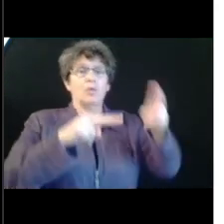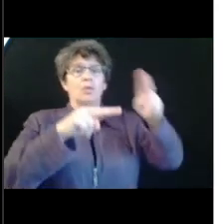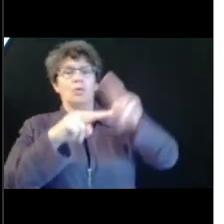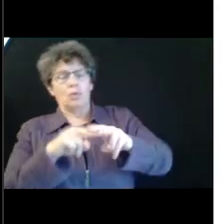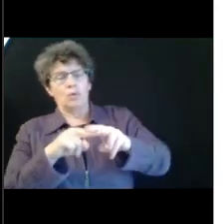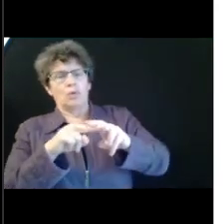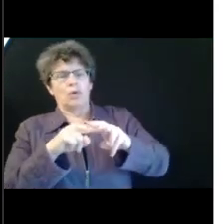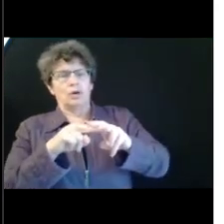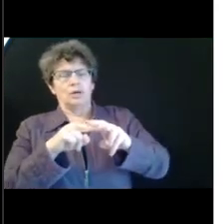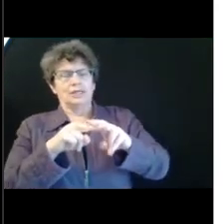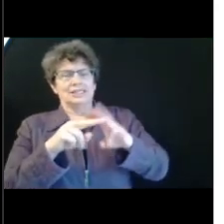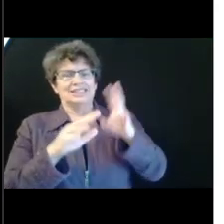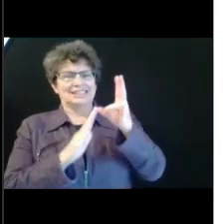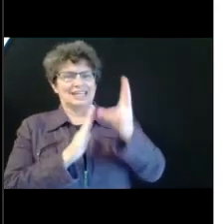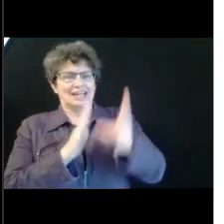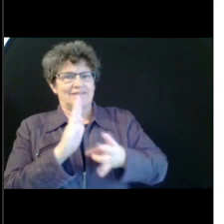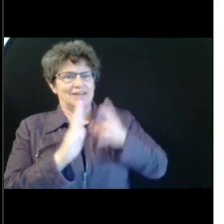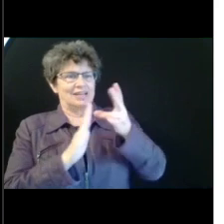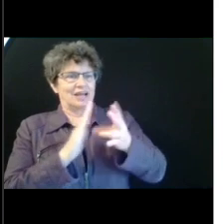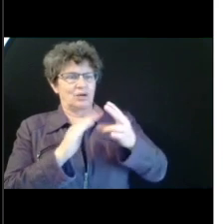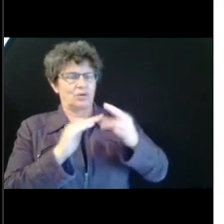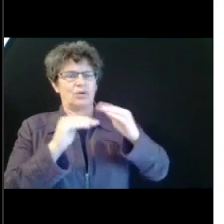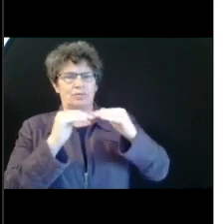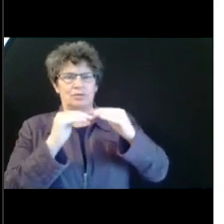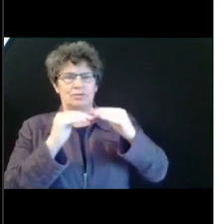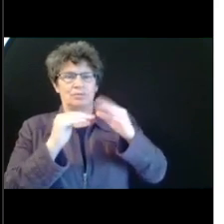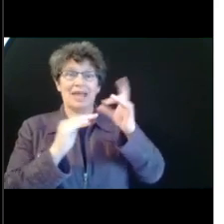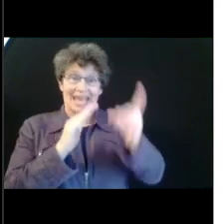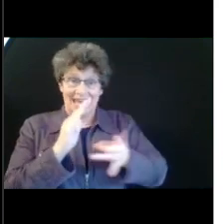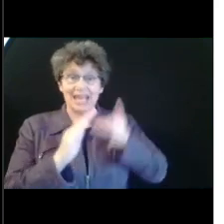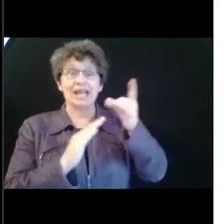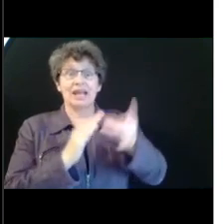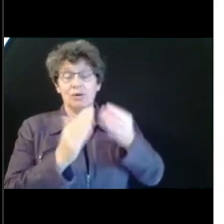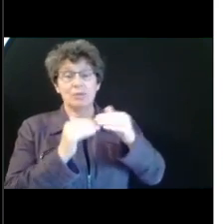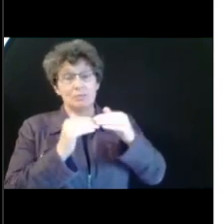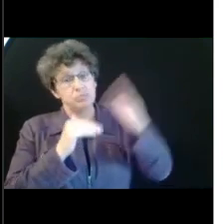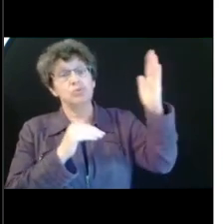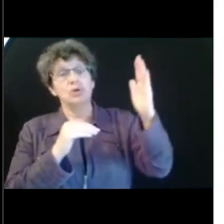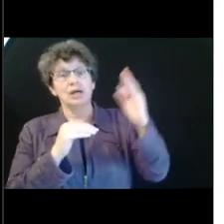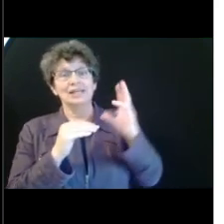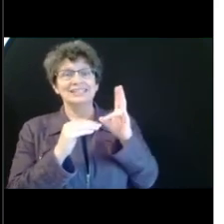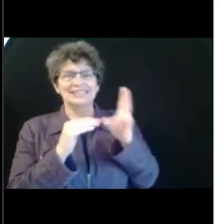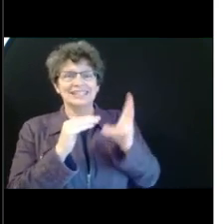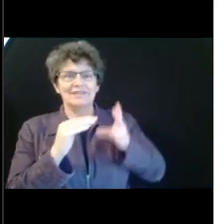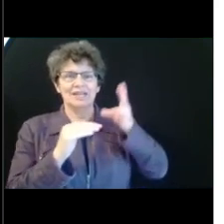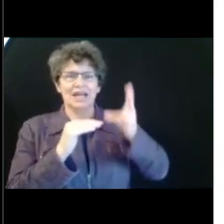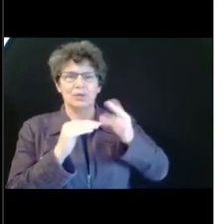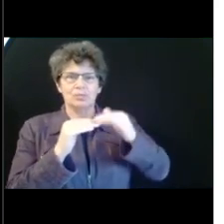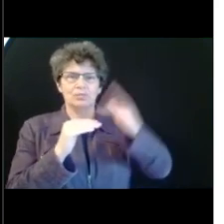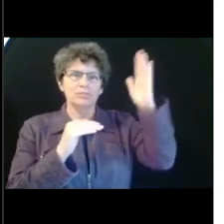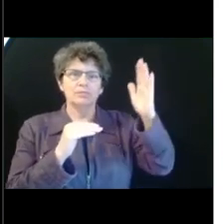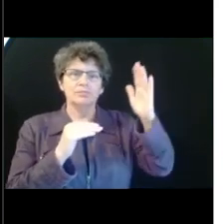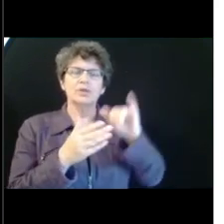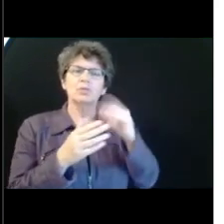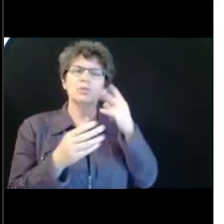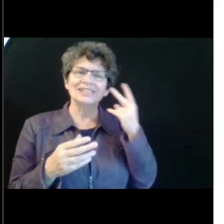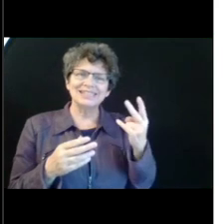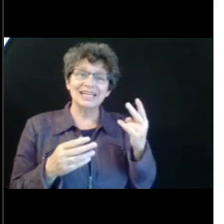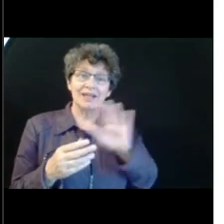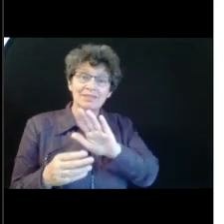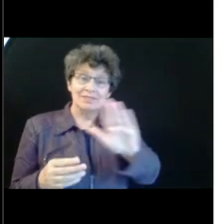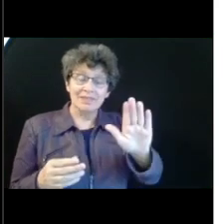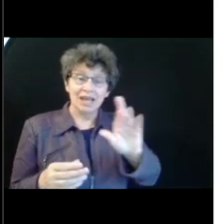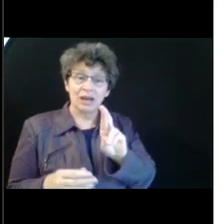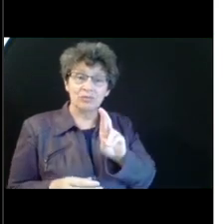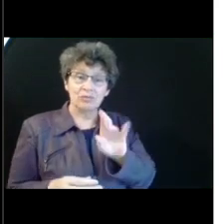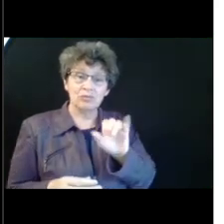that they were up to the 7 to 8 range or greater than 7 hours sleep, we could see a 30% reduction in their risk of